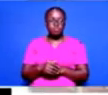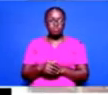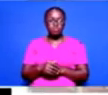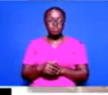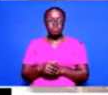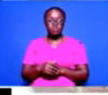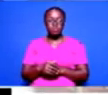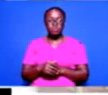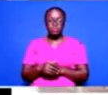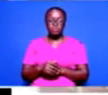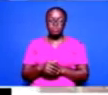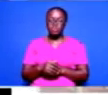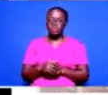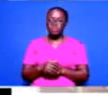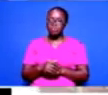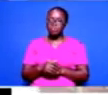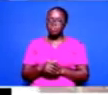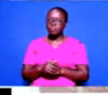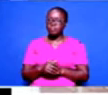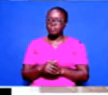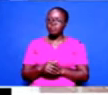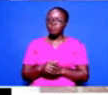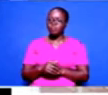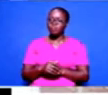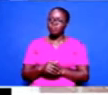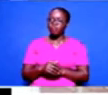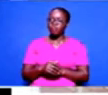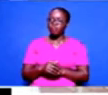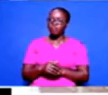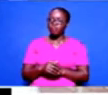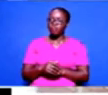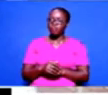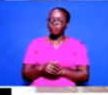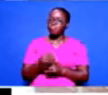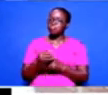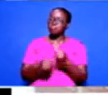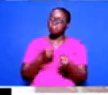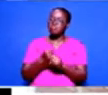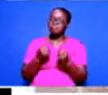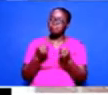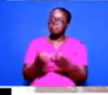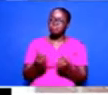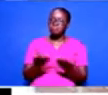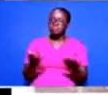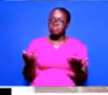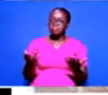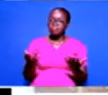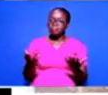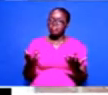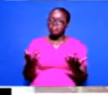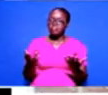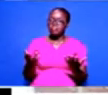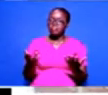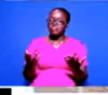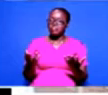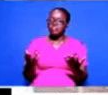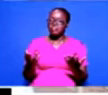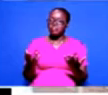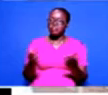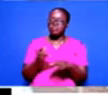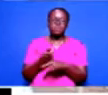rafiki yake mkubwa kwa hiyo miaka yote na ametumana kutoa